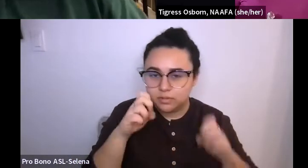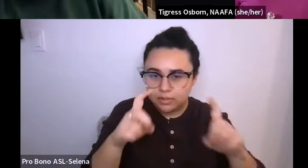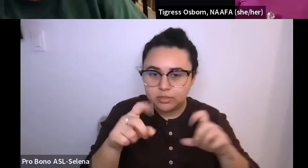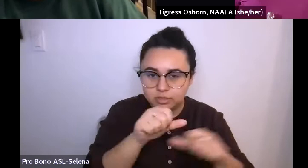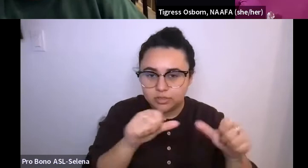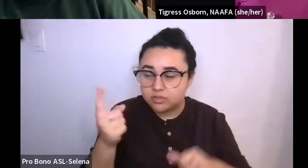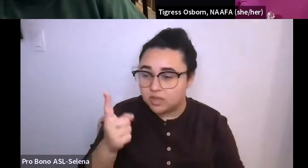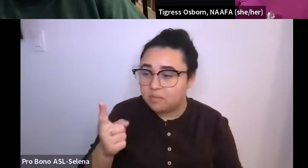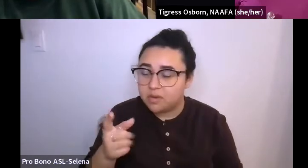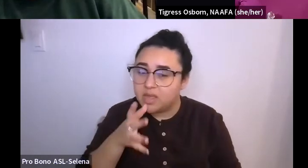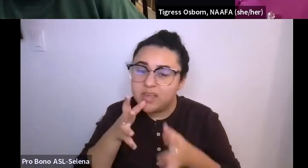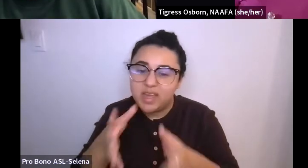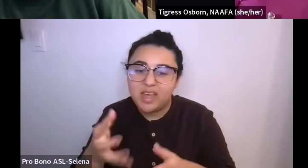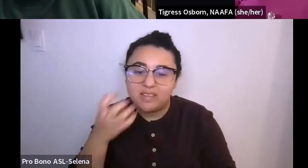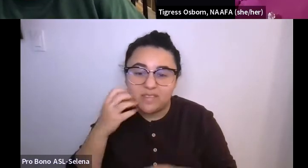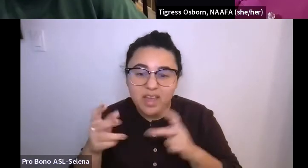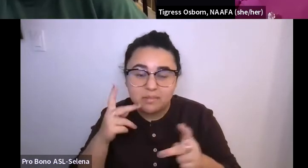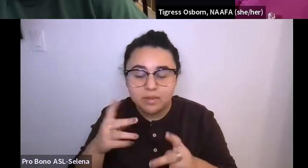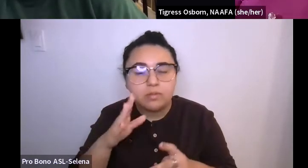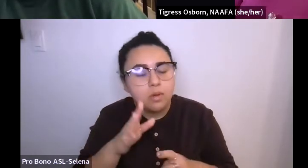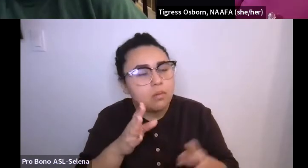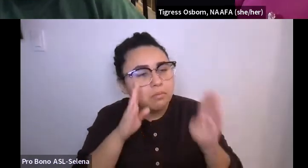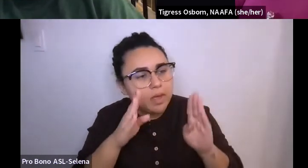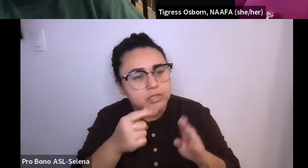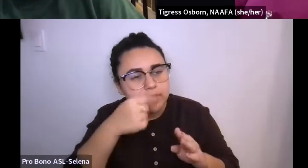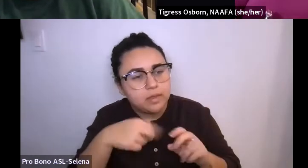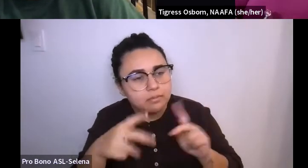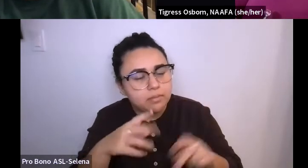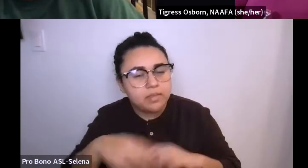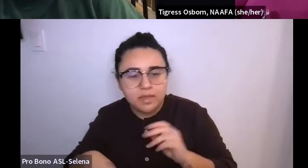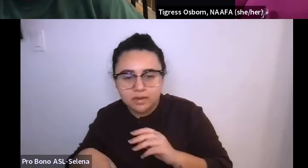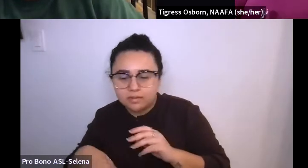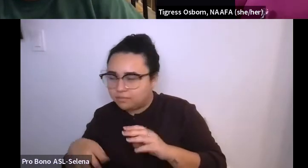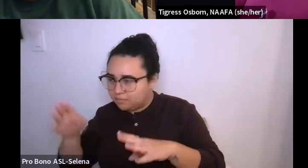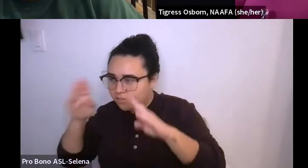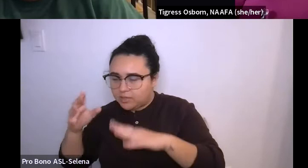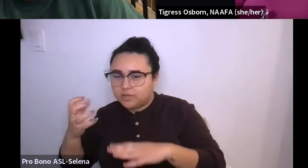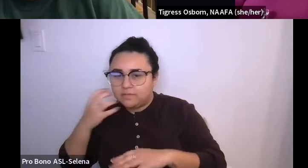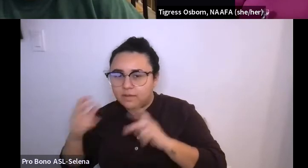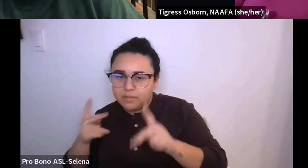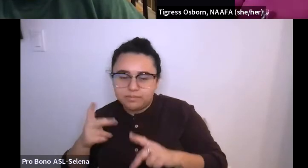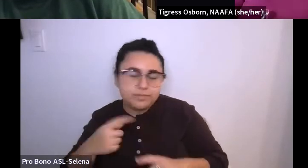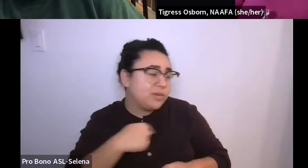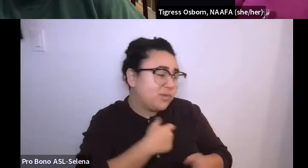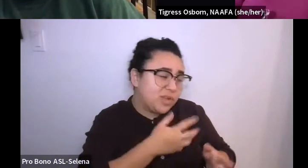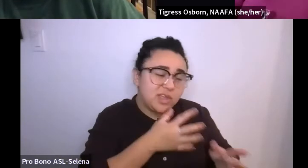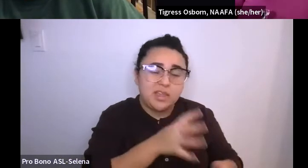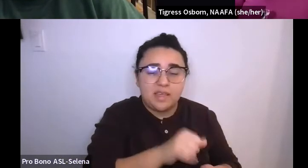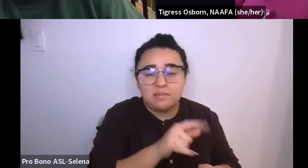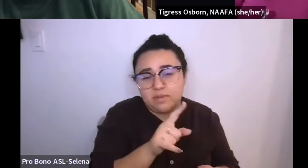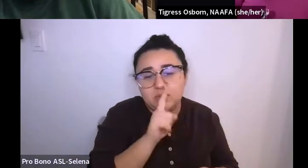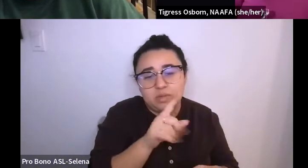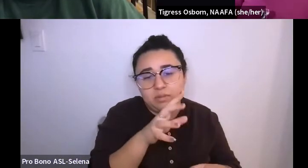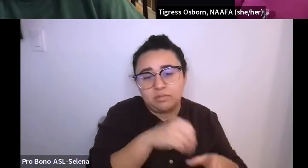people more than they're going to listen to us. Like, that's And as much as we hate that, it's just part of the, like, the thing